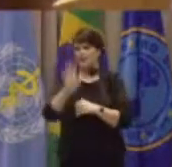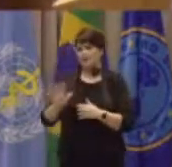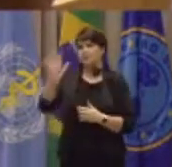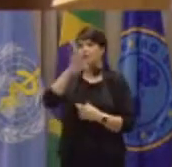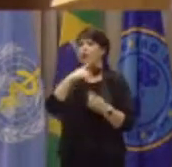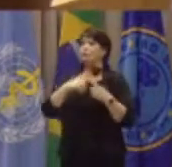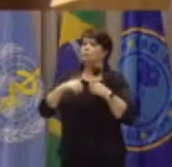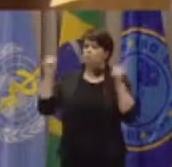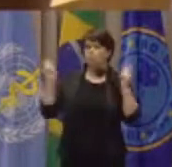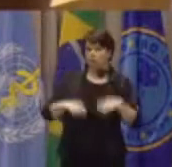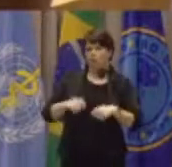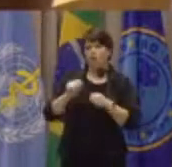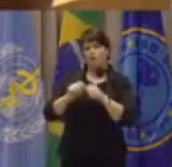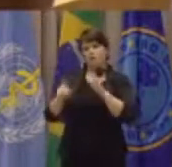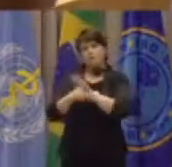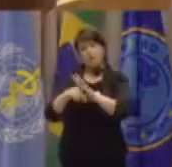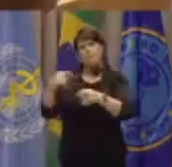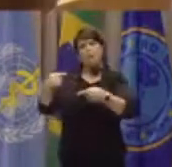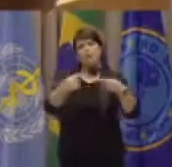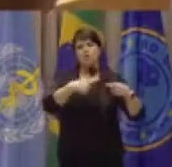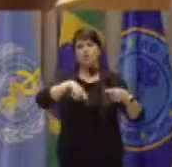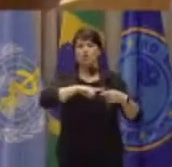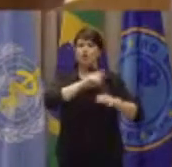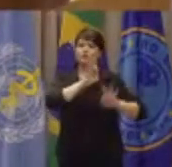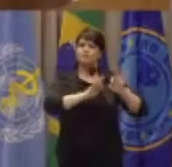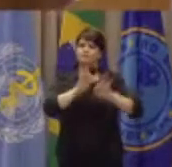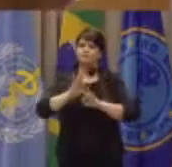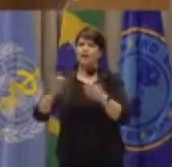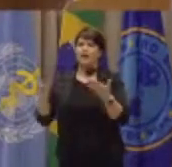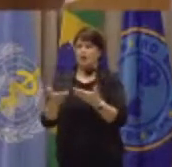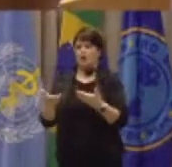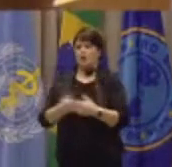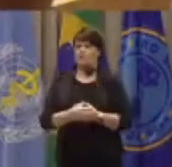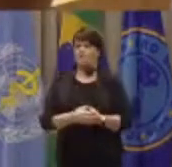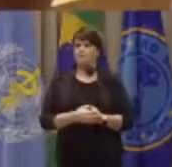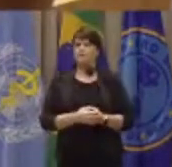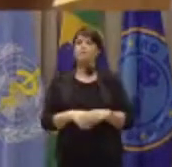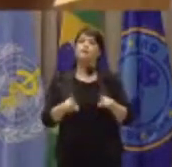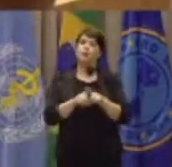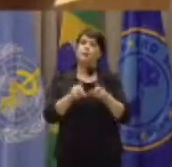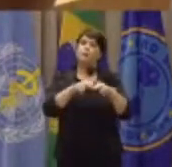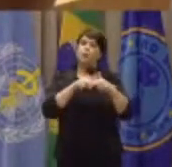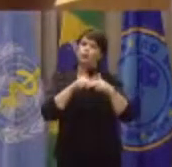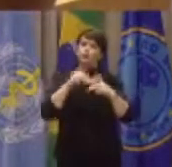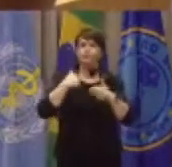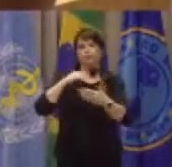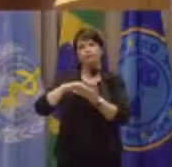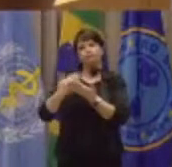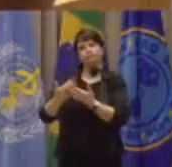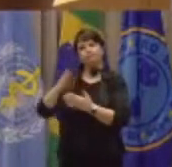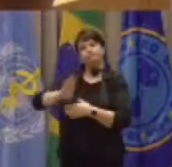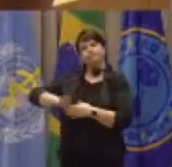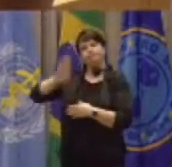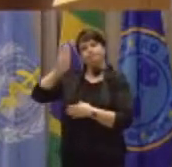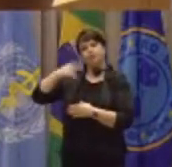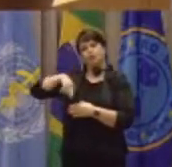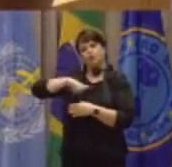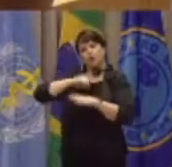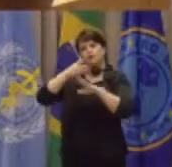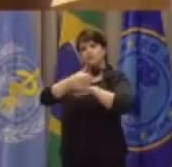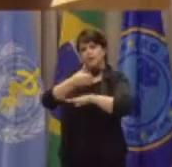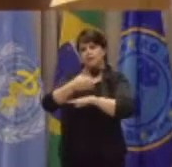a systemic financing here in Brazil too, as a part of the